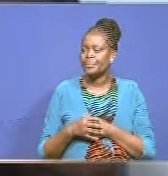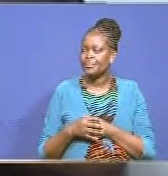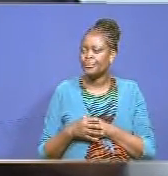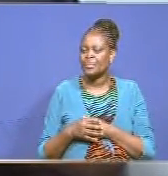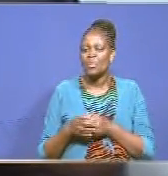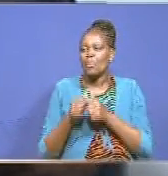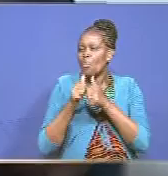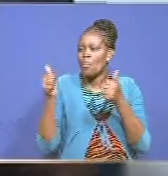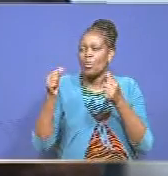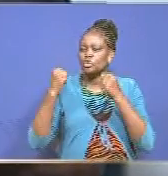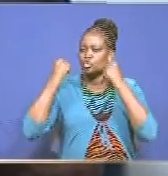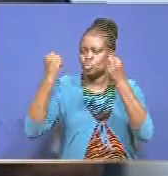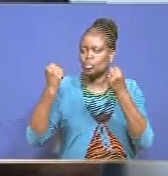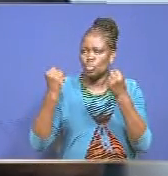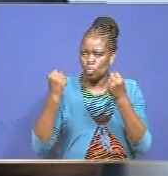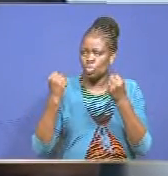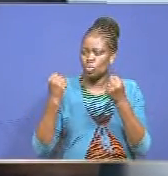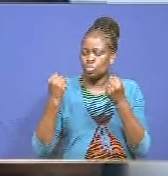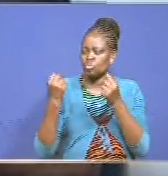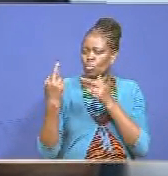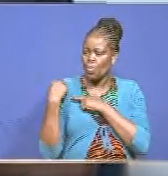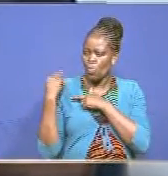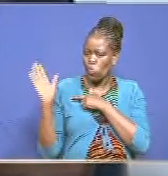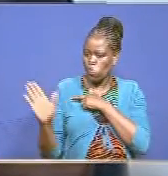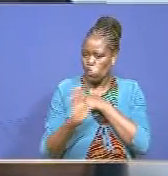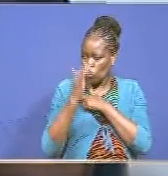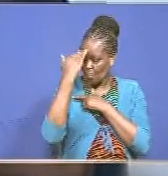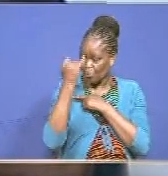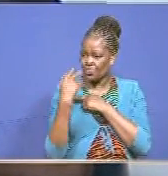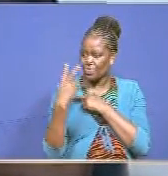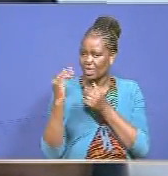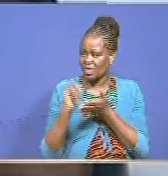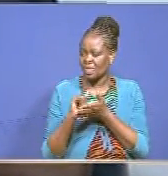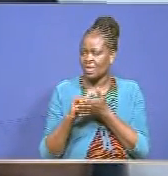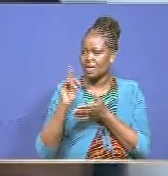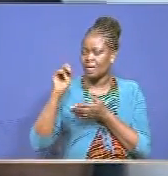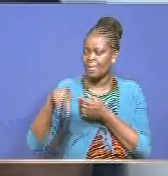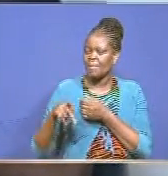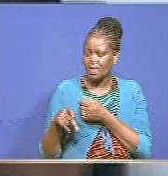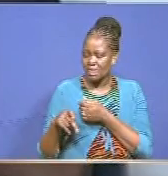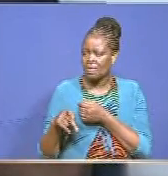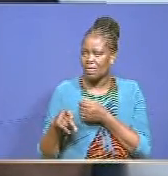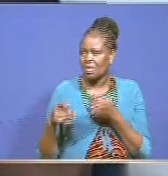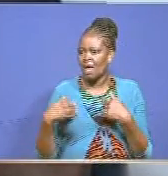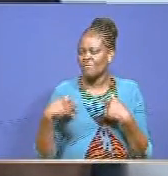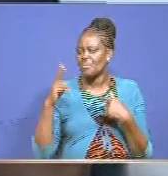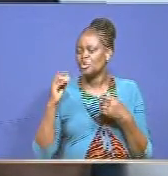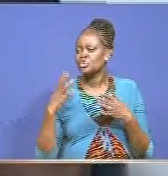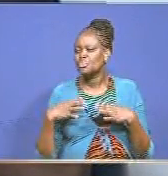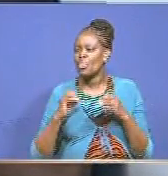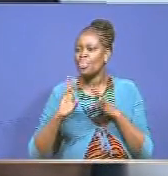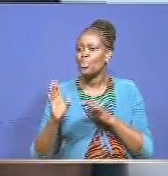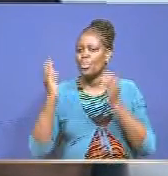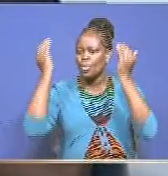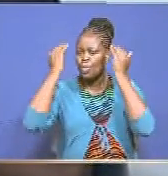be firm on what on their duties. Uh-huh. Because you find like the DPP taking 20 people to court, uh-huh,